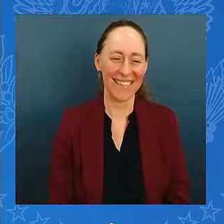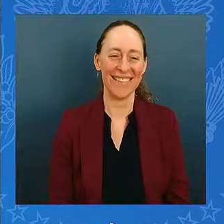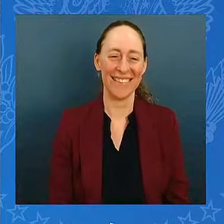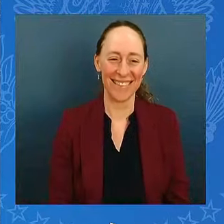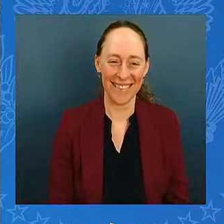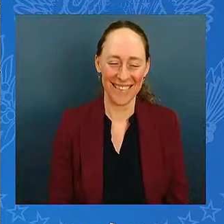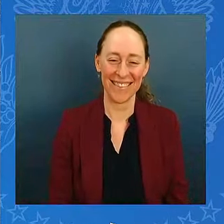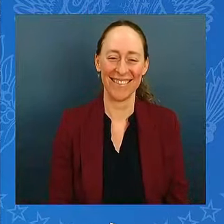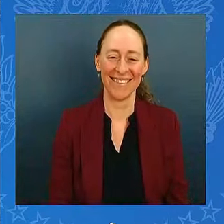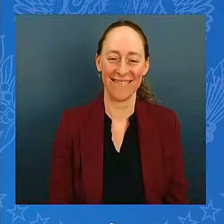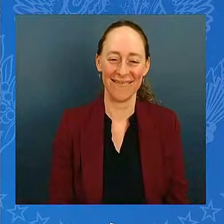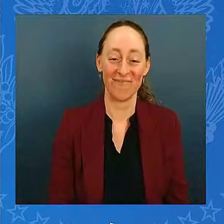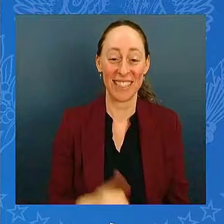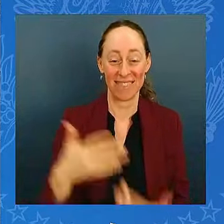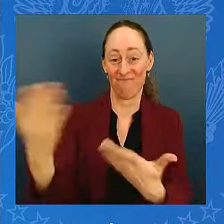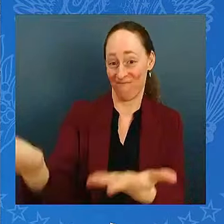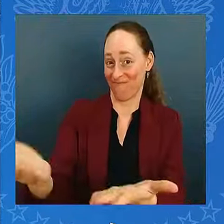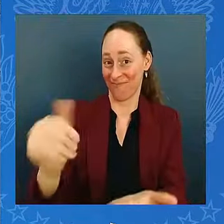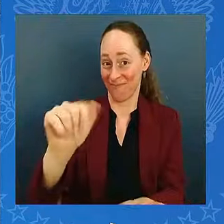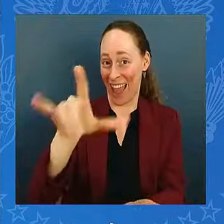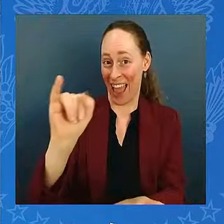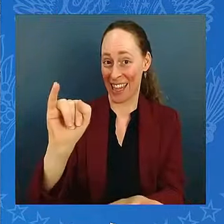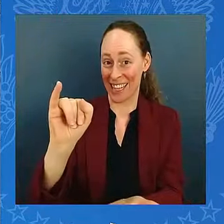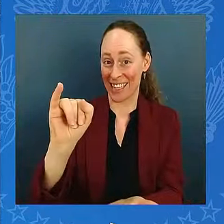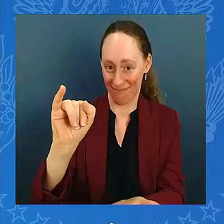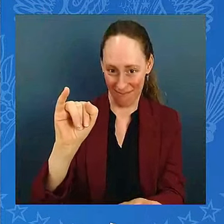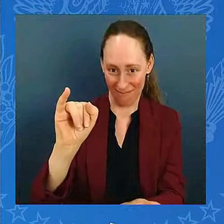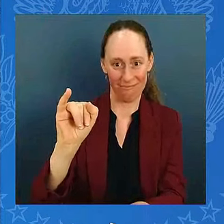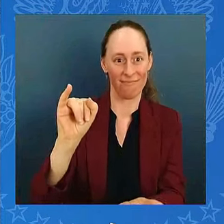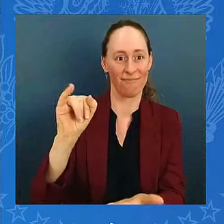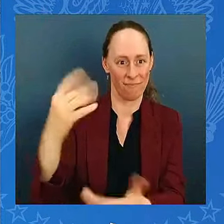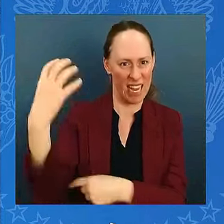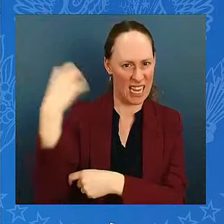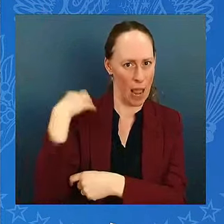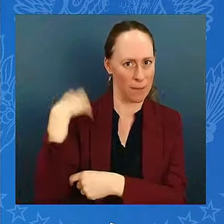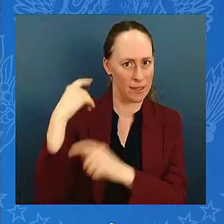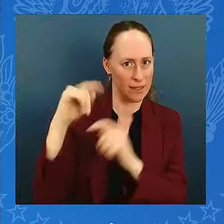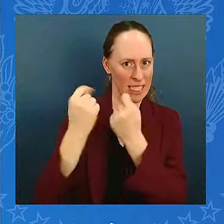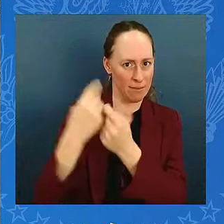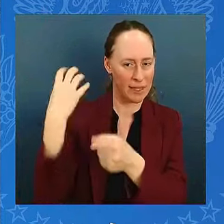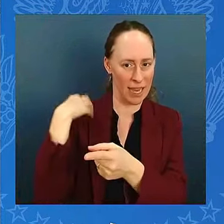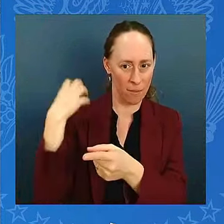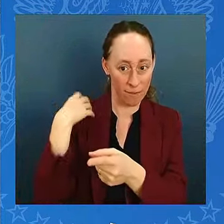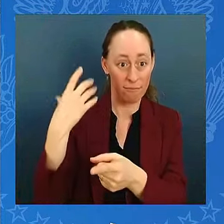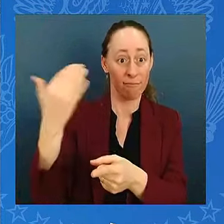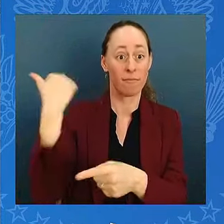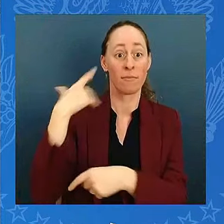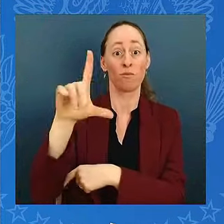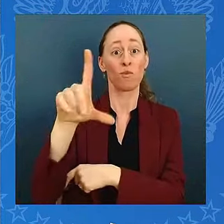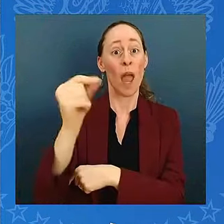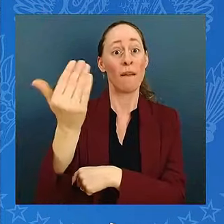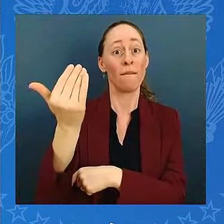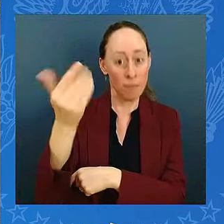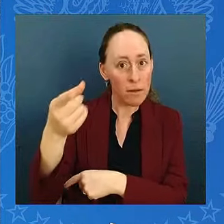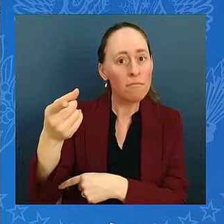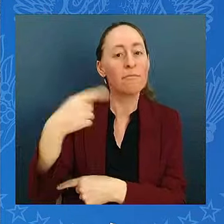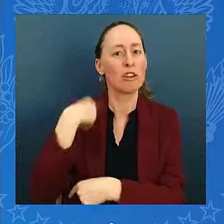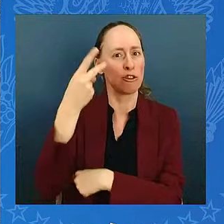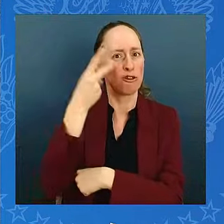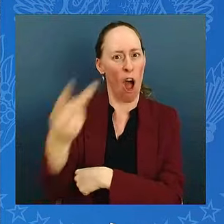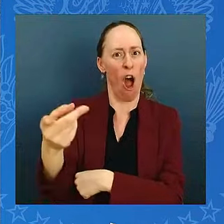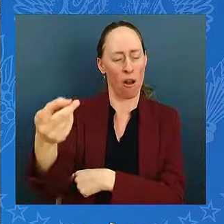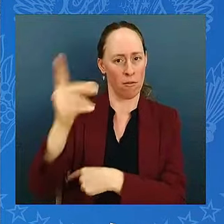team captain, who, by the way, I watched in 2015 win the World Cup in when I was vice president in Canada.